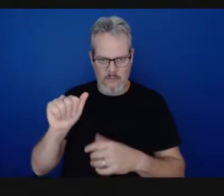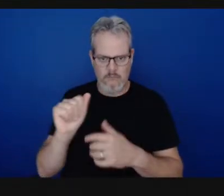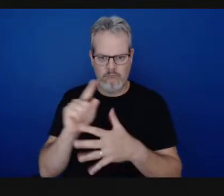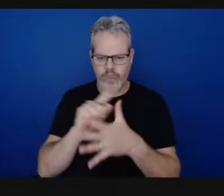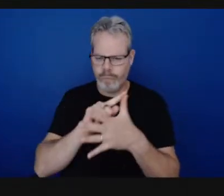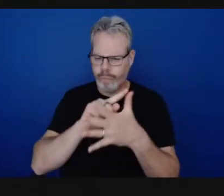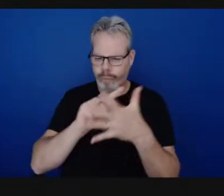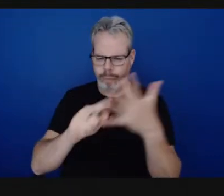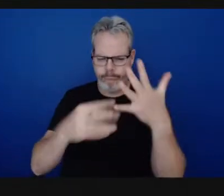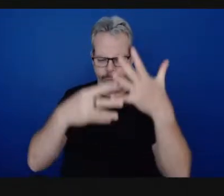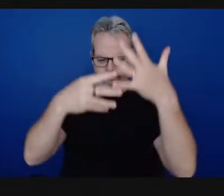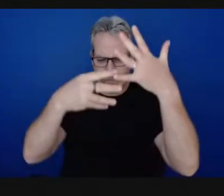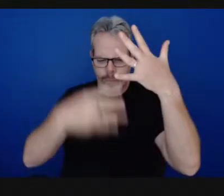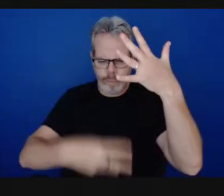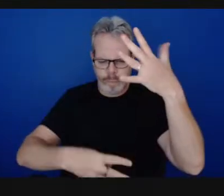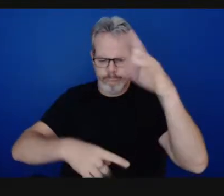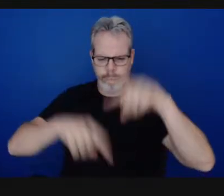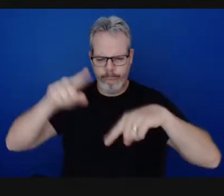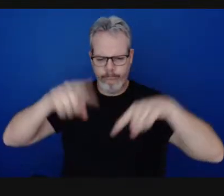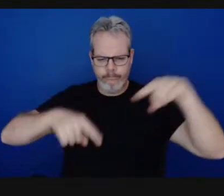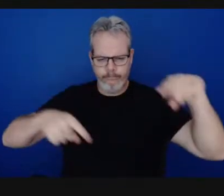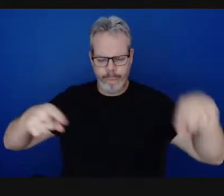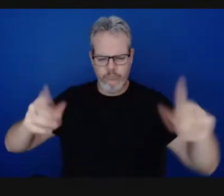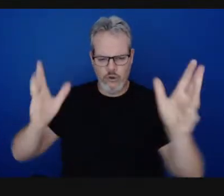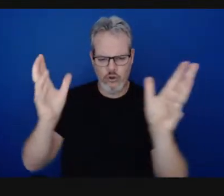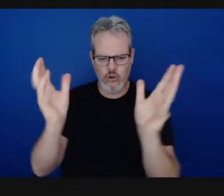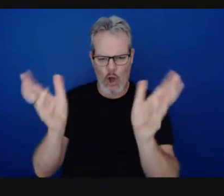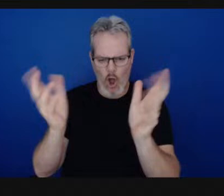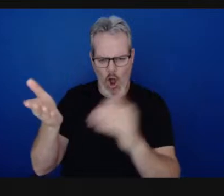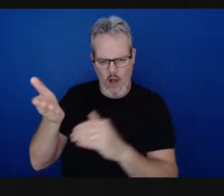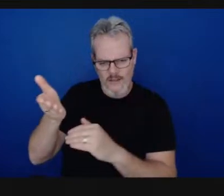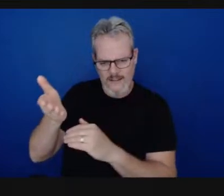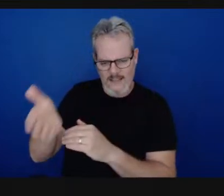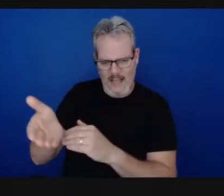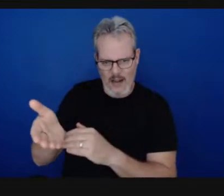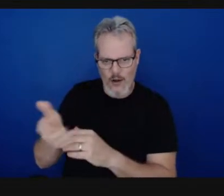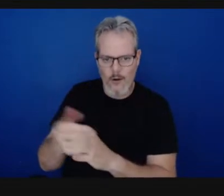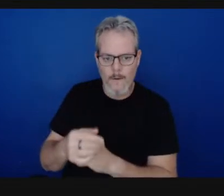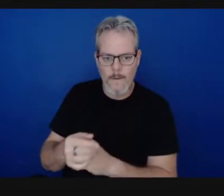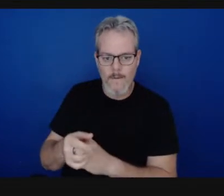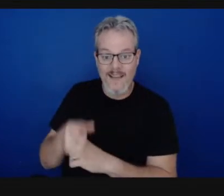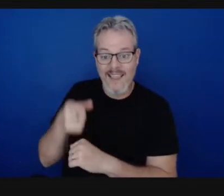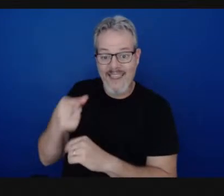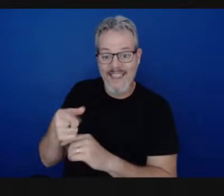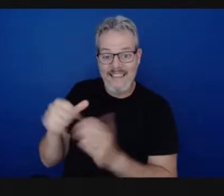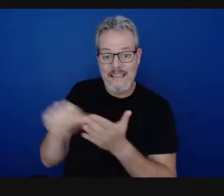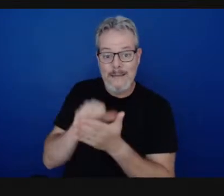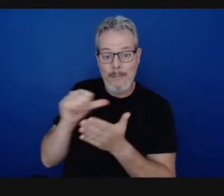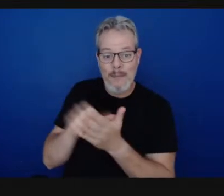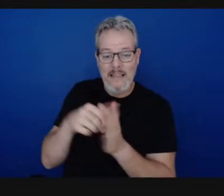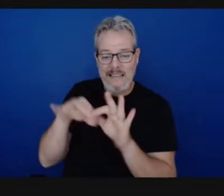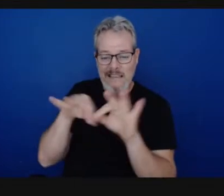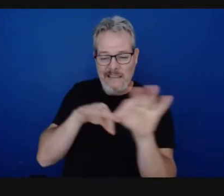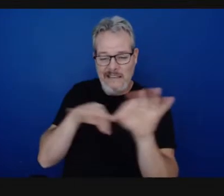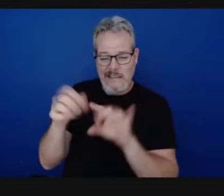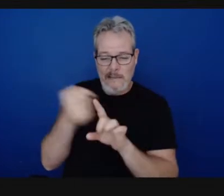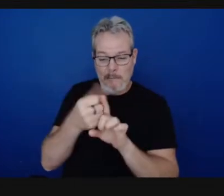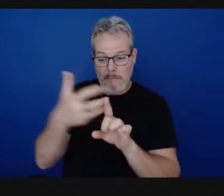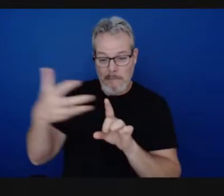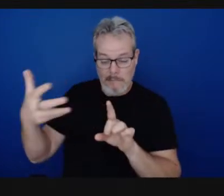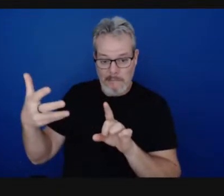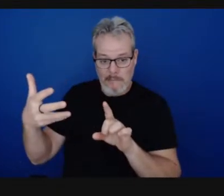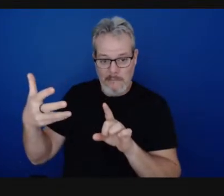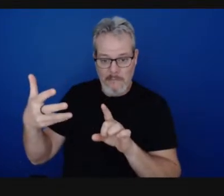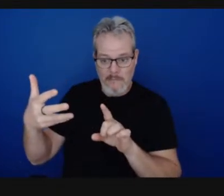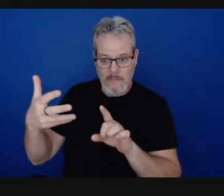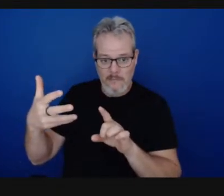of talks there. On this page, details, there are maps, descriptions of